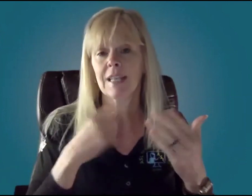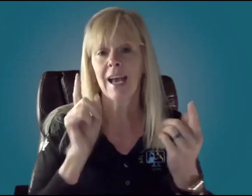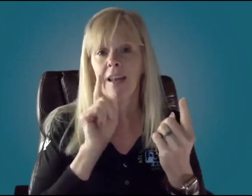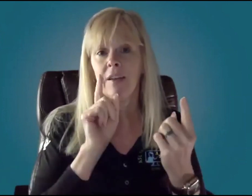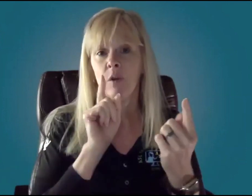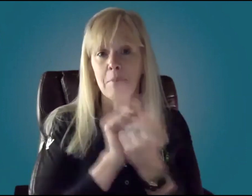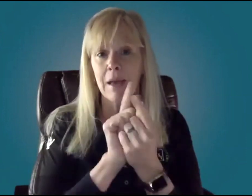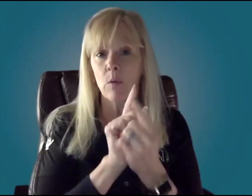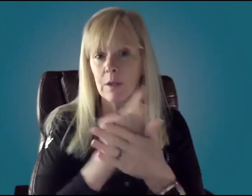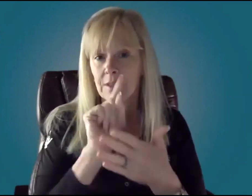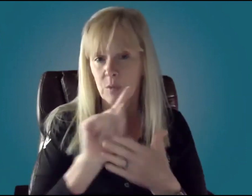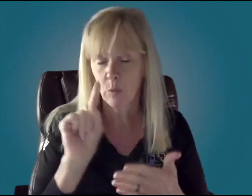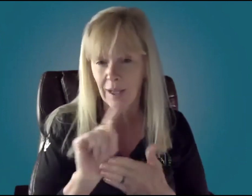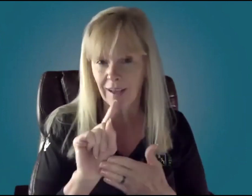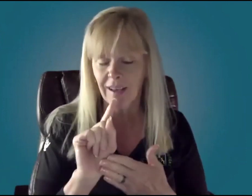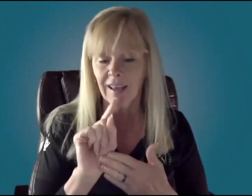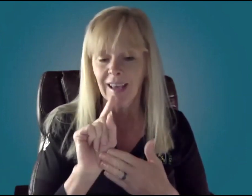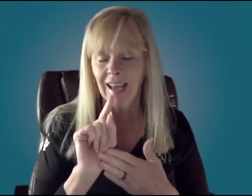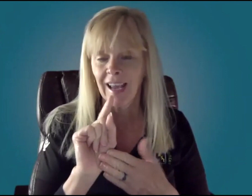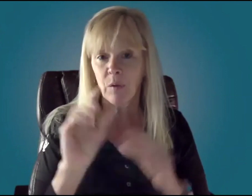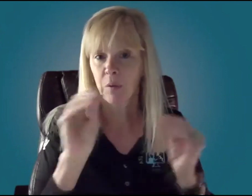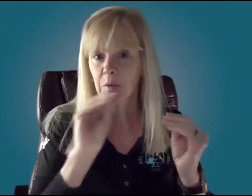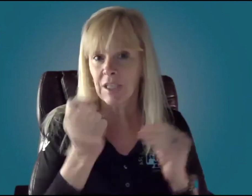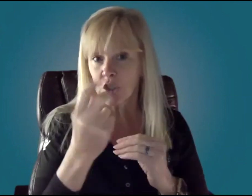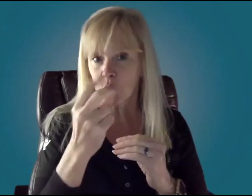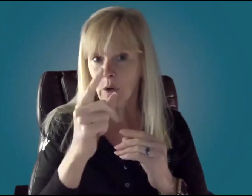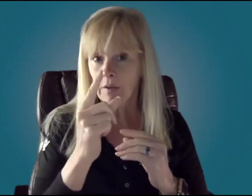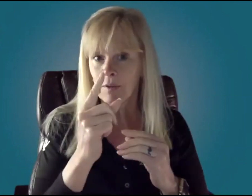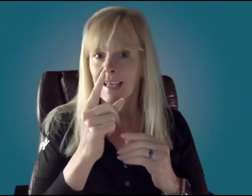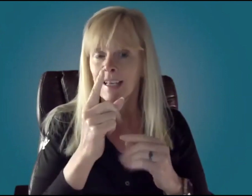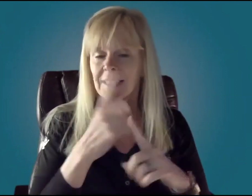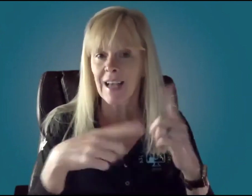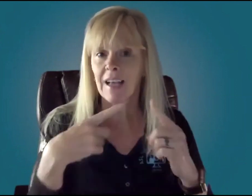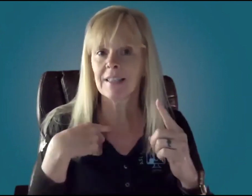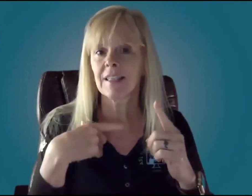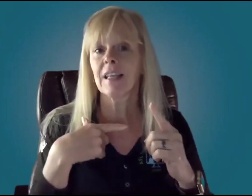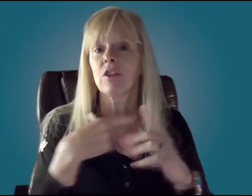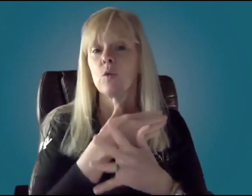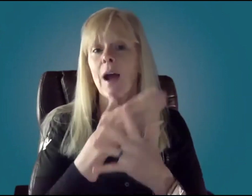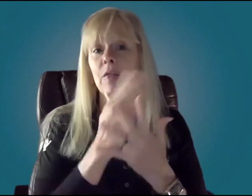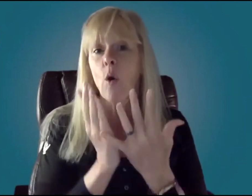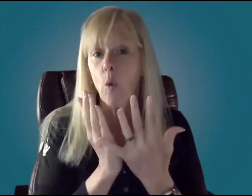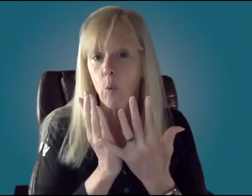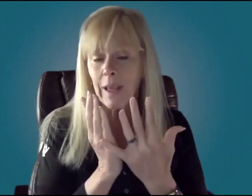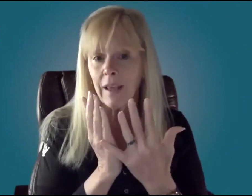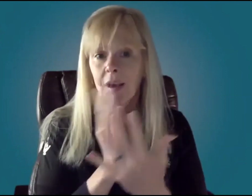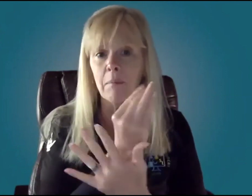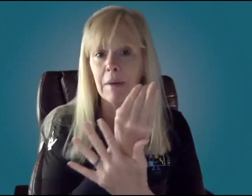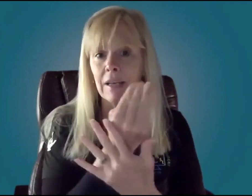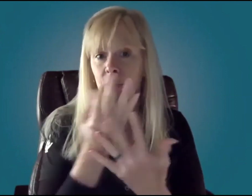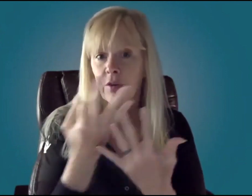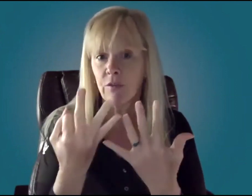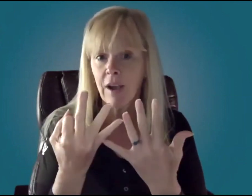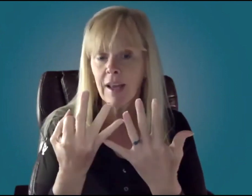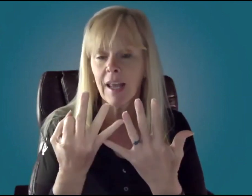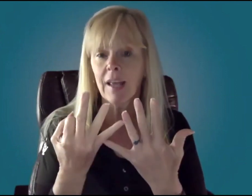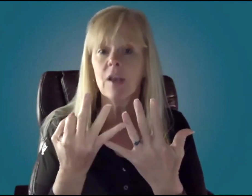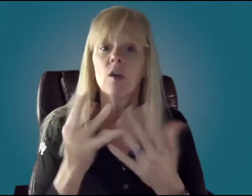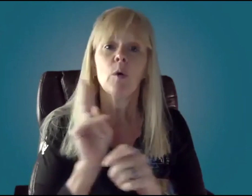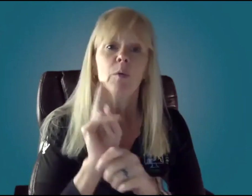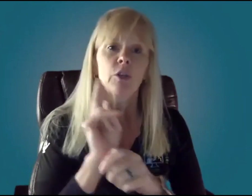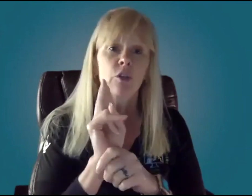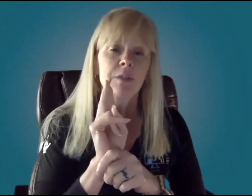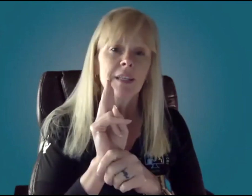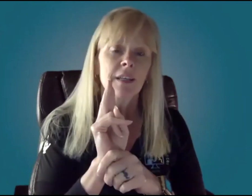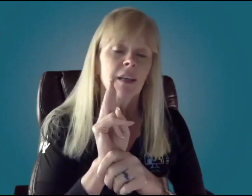we met once a week and we would teach 12 signs, and then throughout the whole week, Monday through Friday,